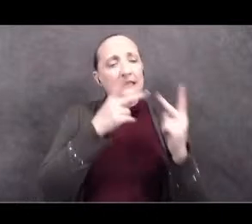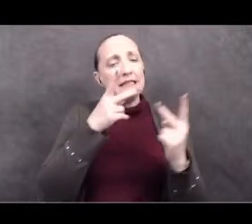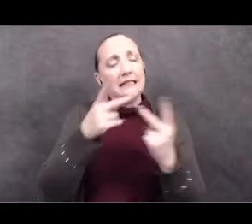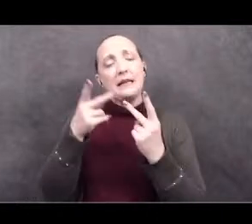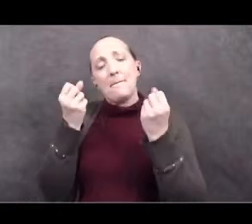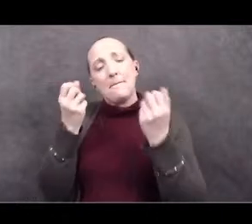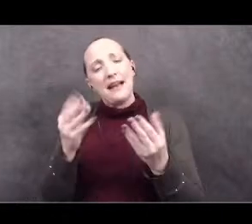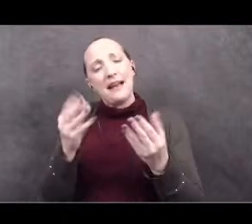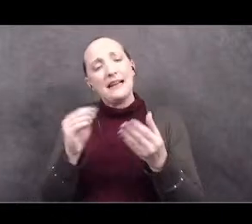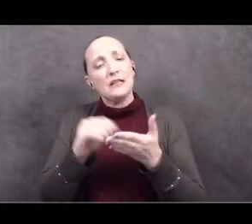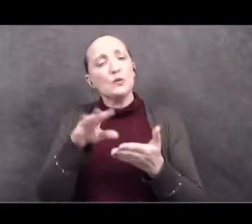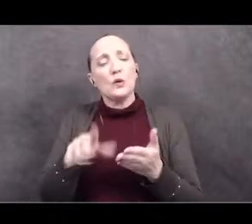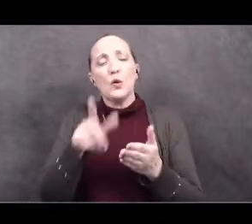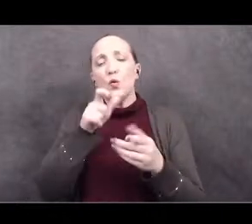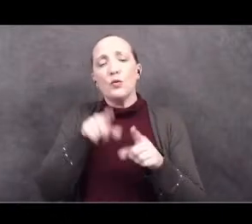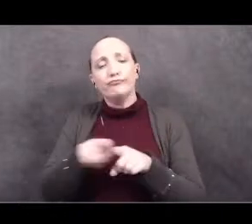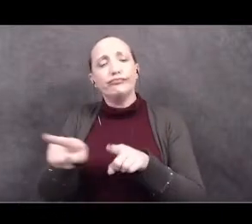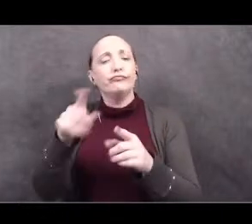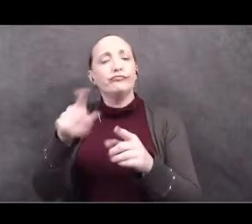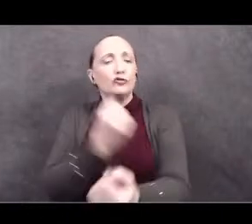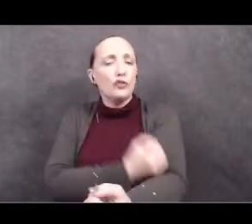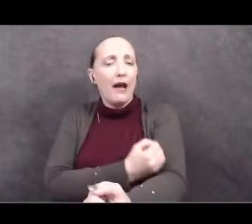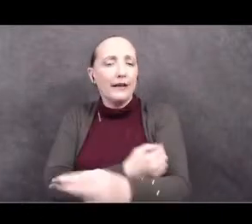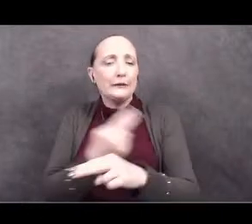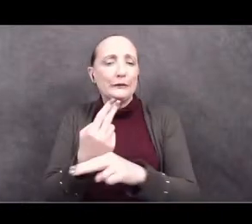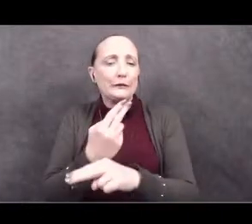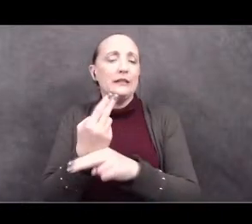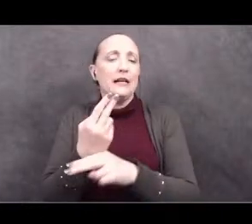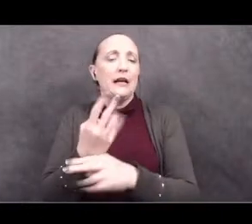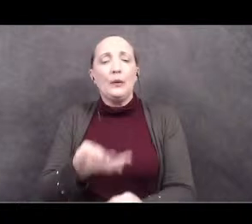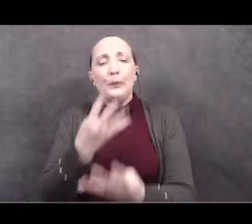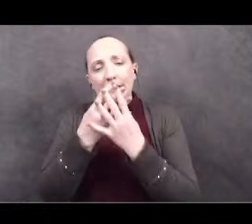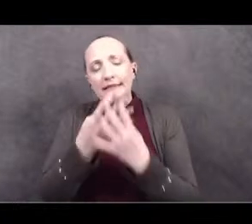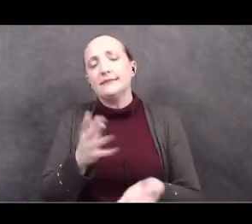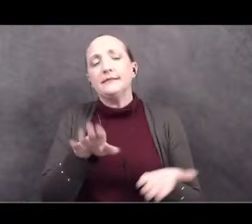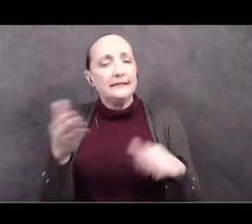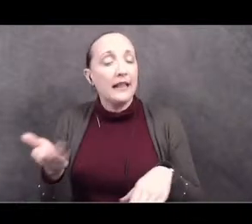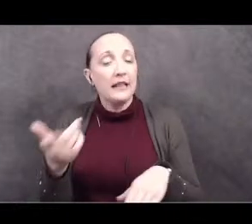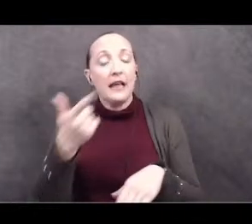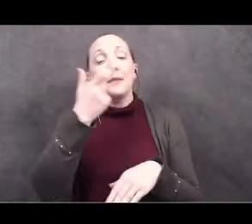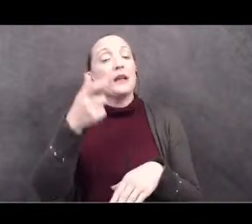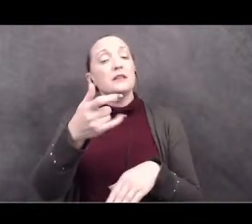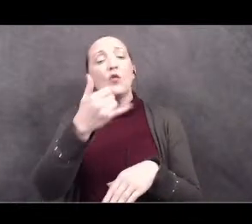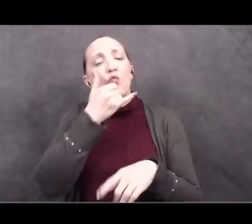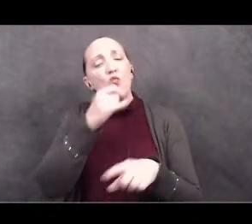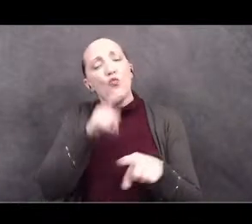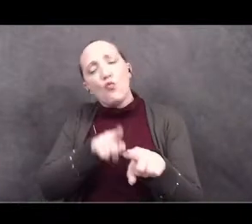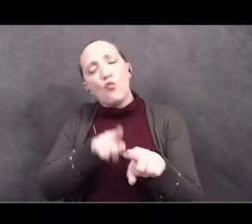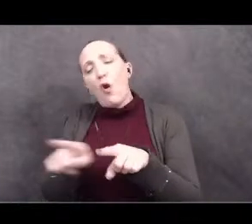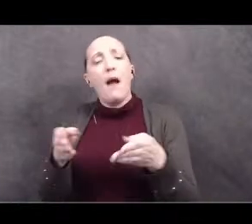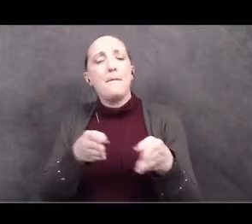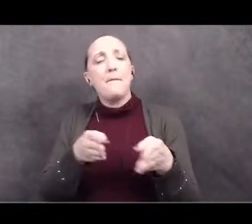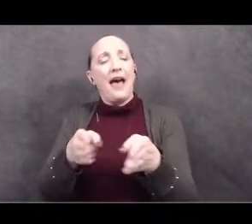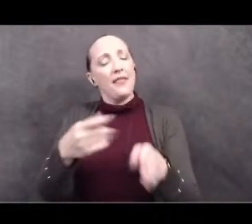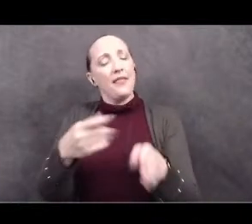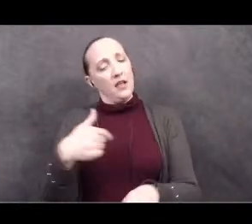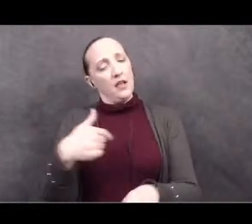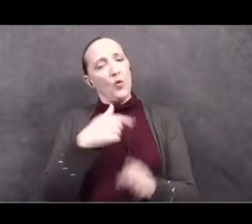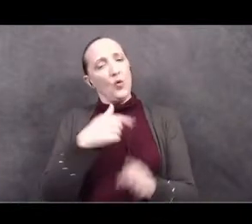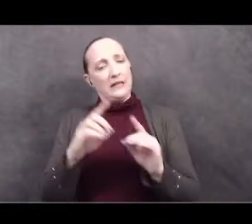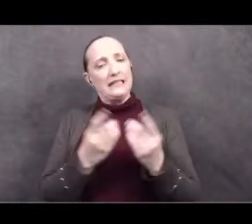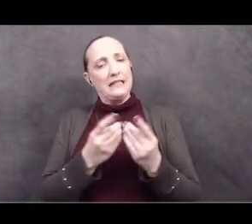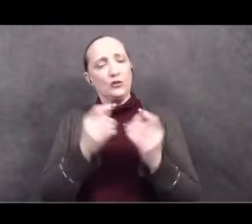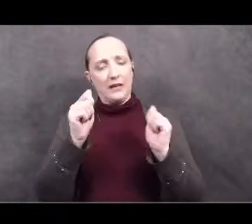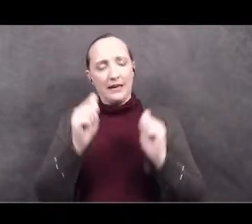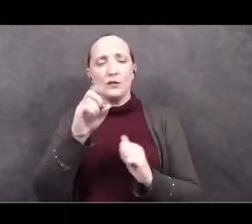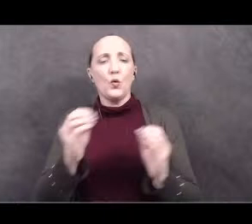drugs prison and even death because they ended up going down the that wrong path and us as a district could have done more to inter intervene because